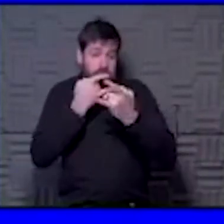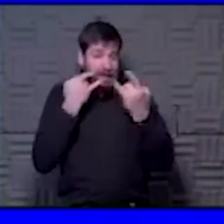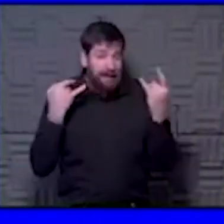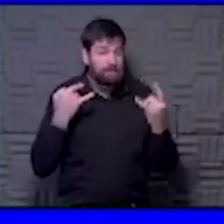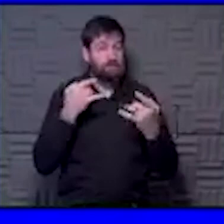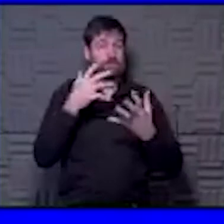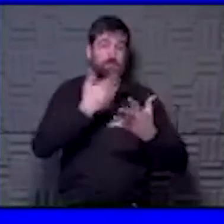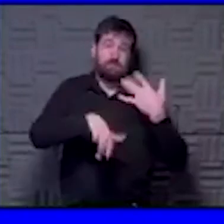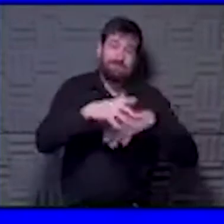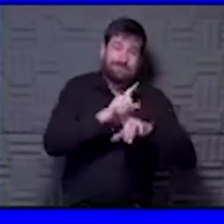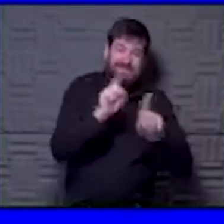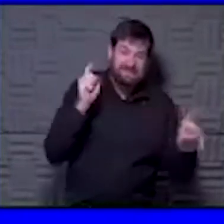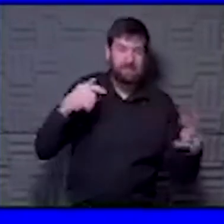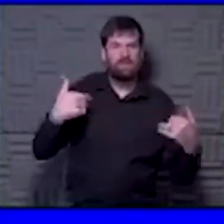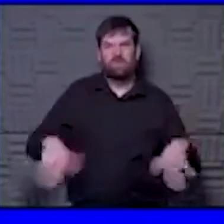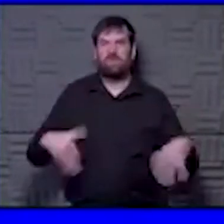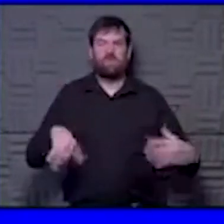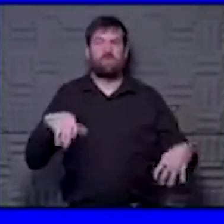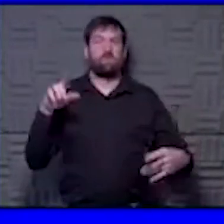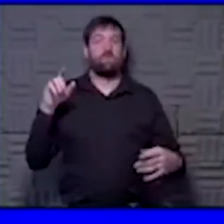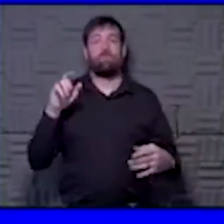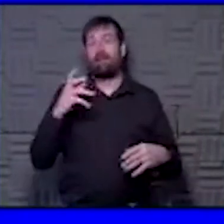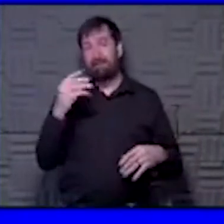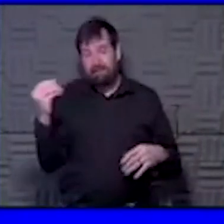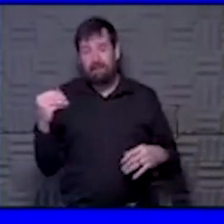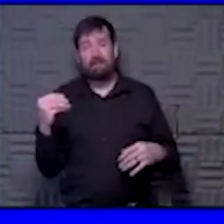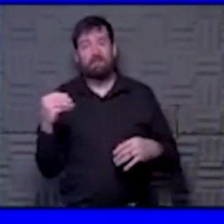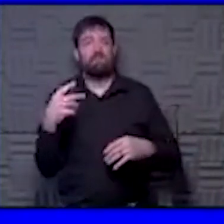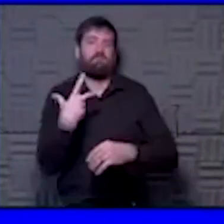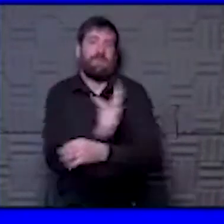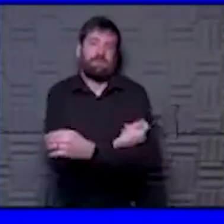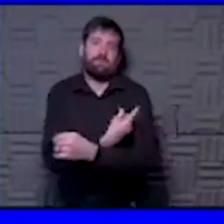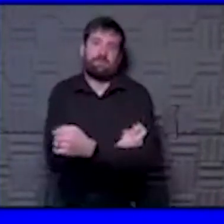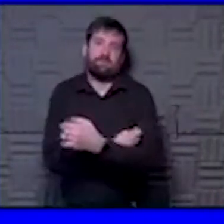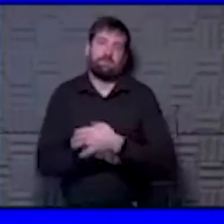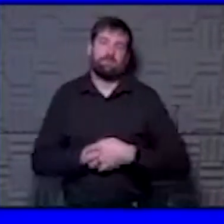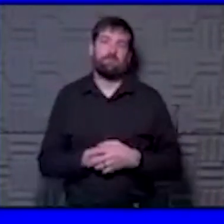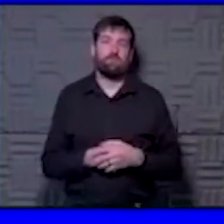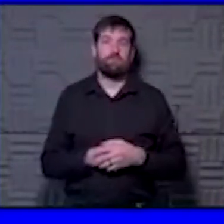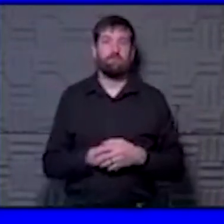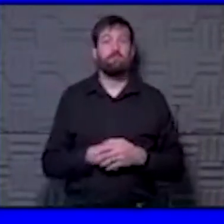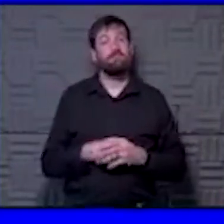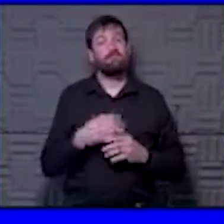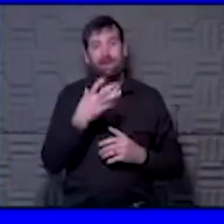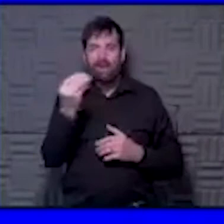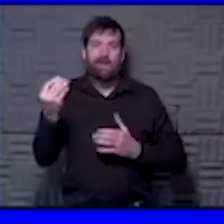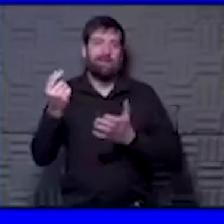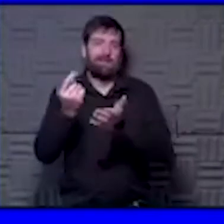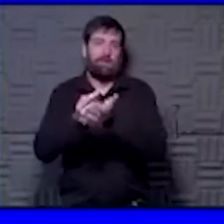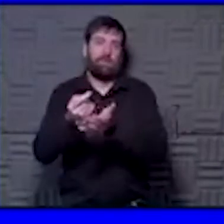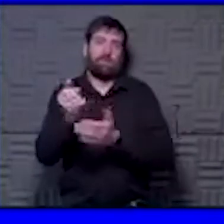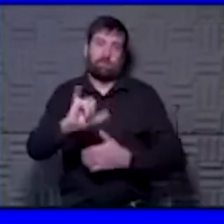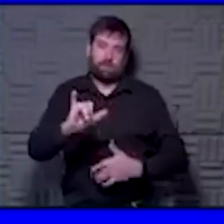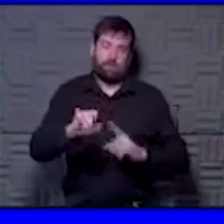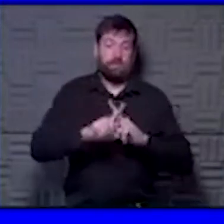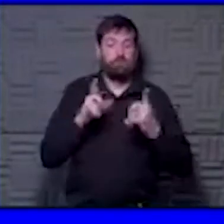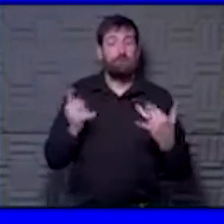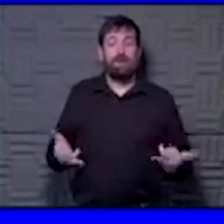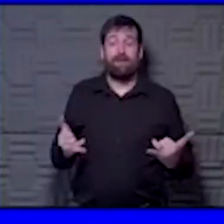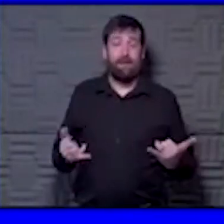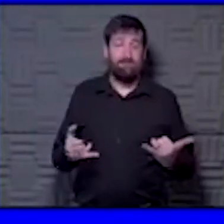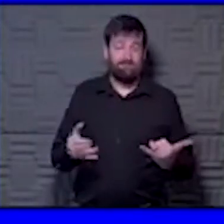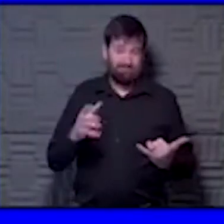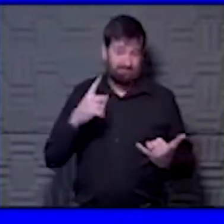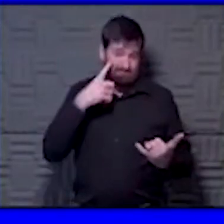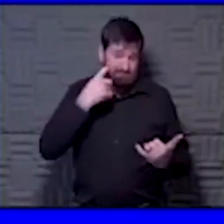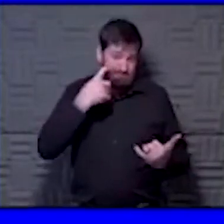distancing to the nth degree, and its vaccination and its therapeutics as well. But right now, there's no indication that it